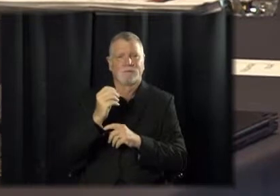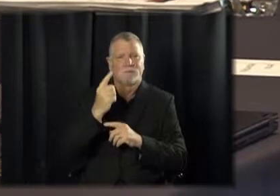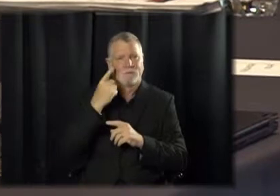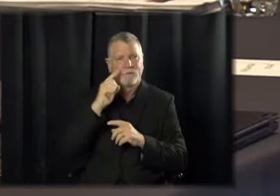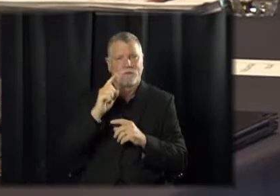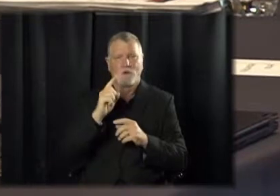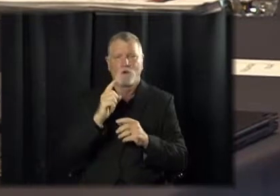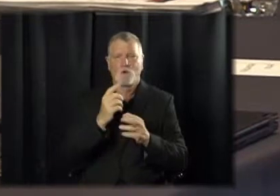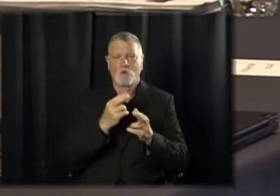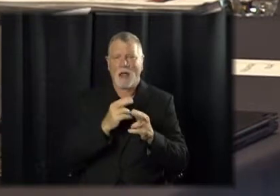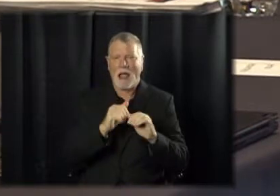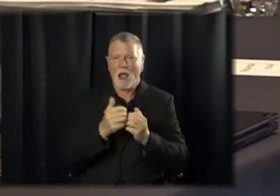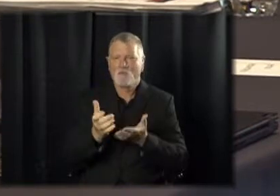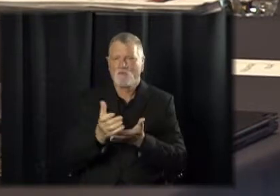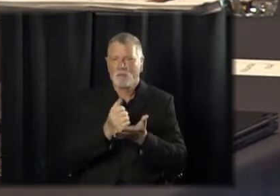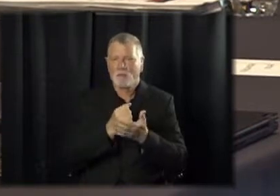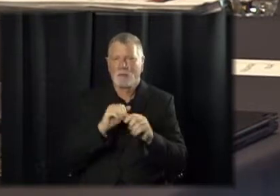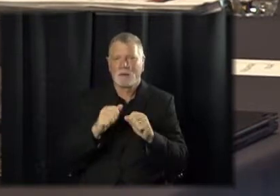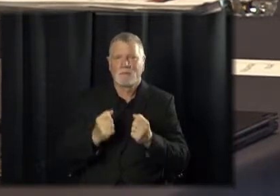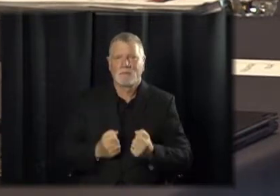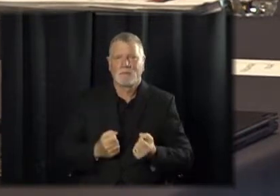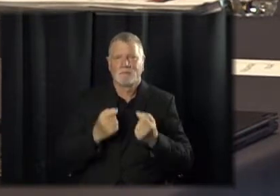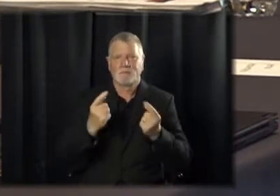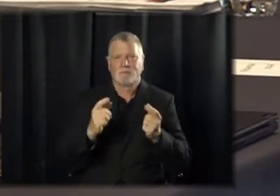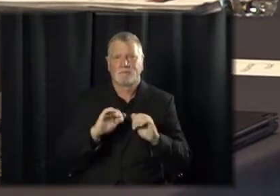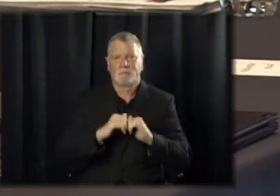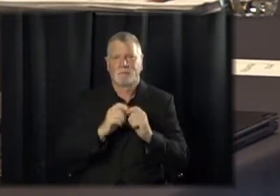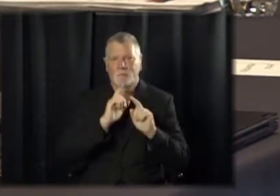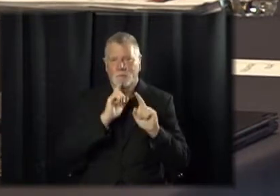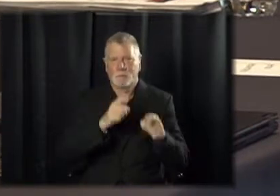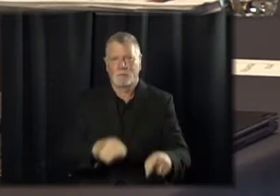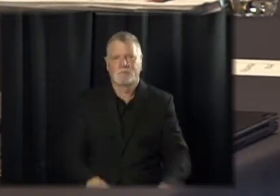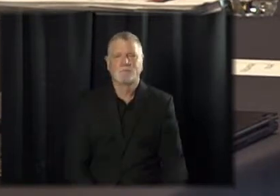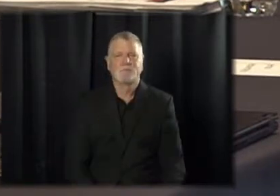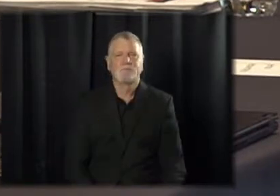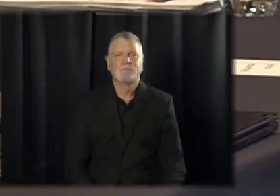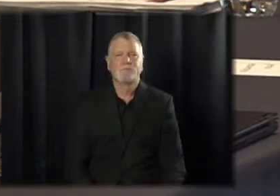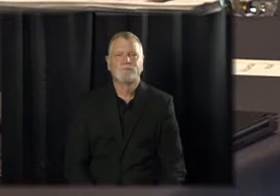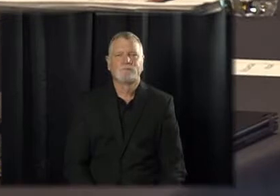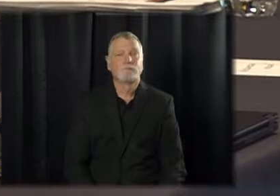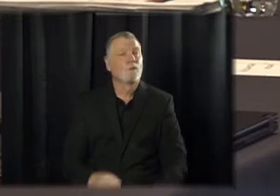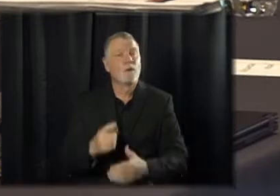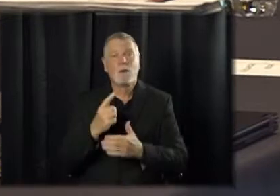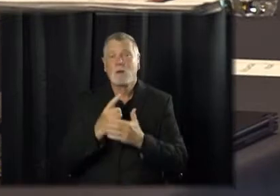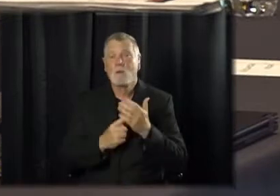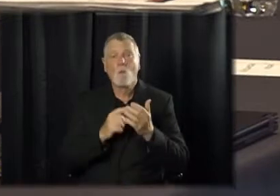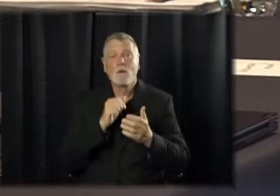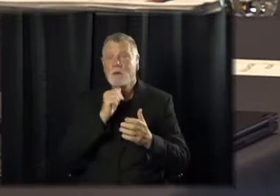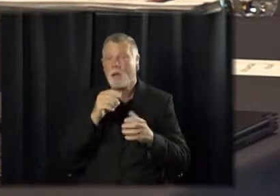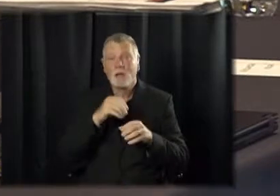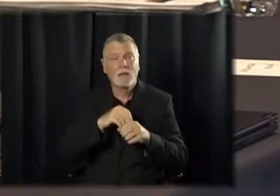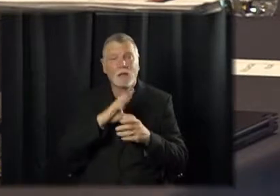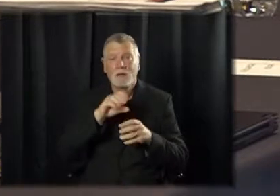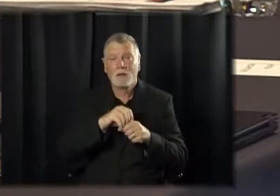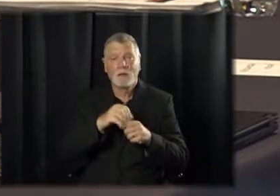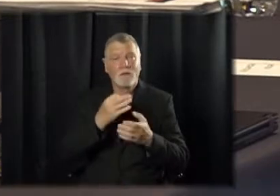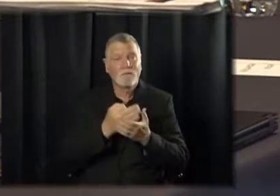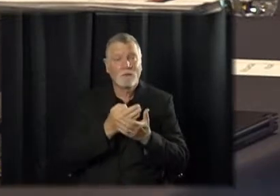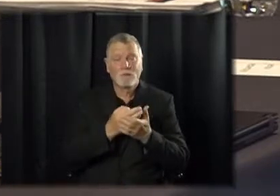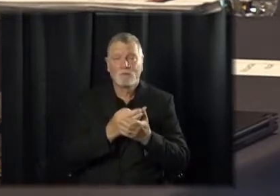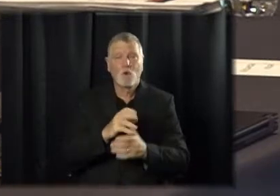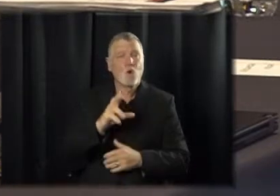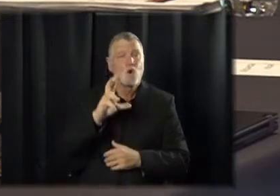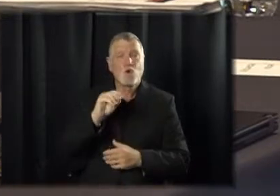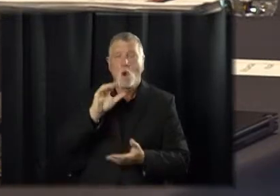how revenues are collected and expenditures are reported. What is not included in the certified fiscal plan?